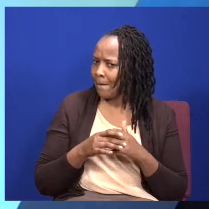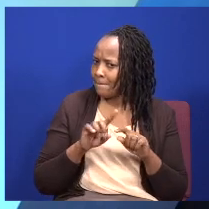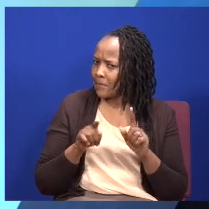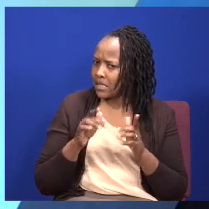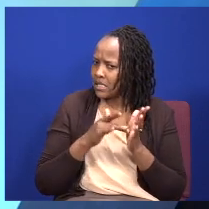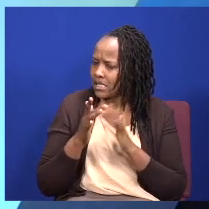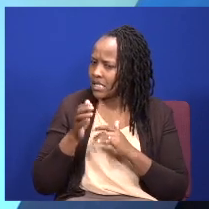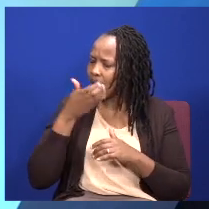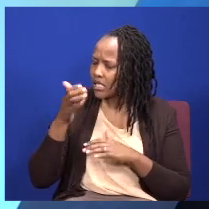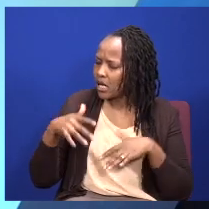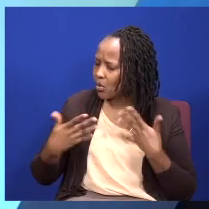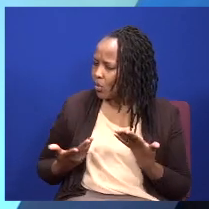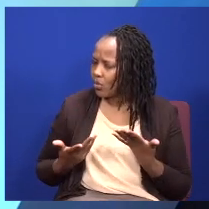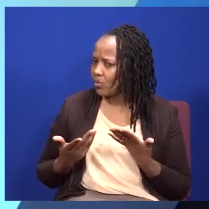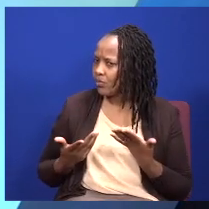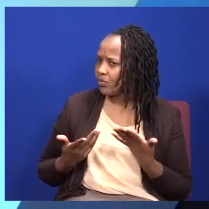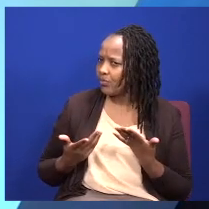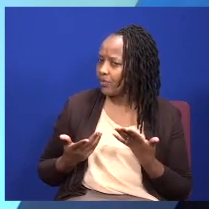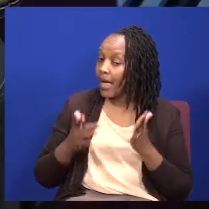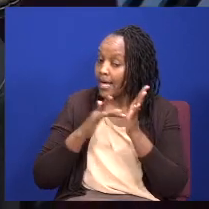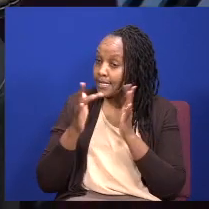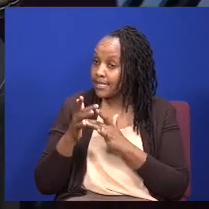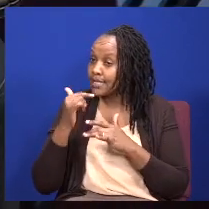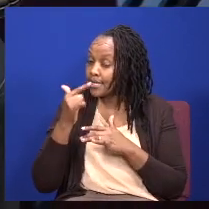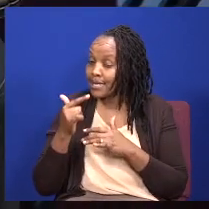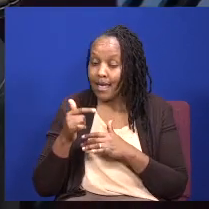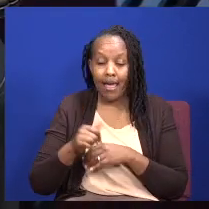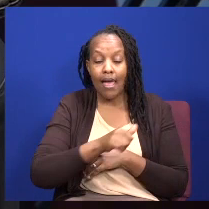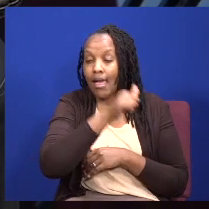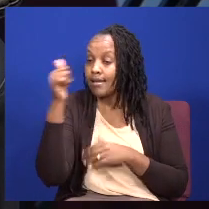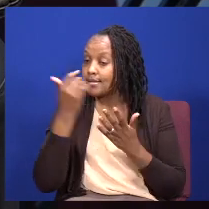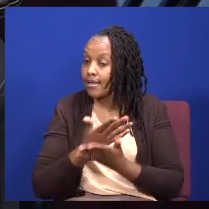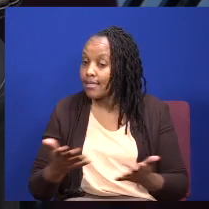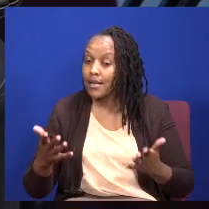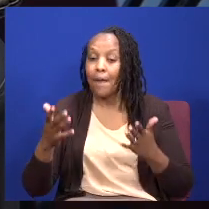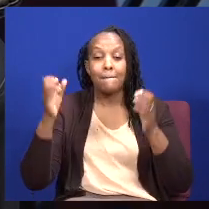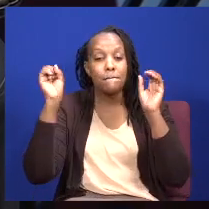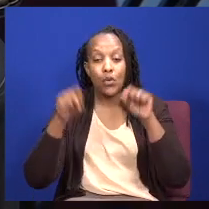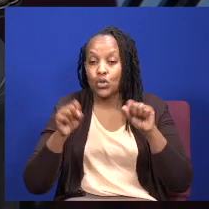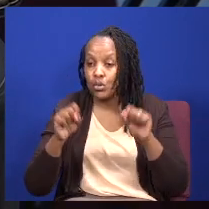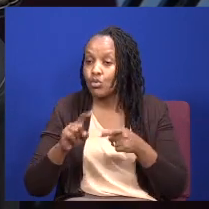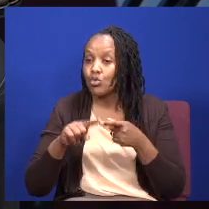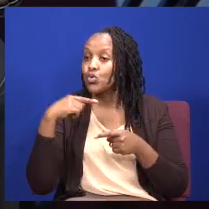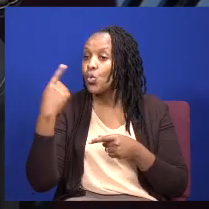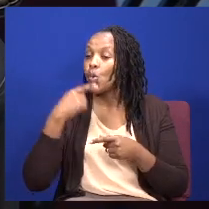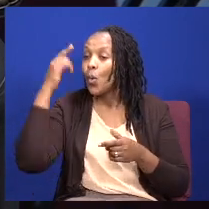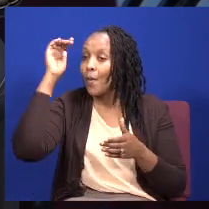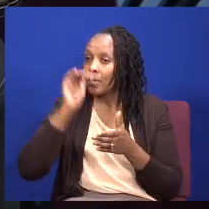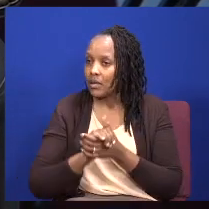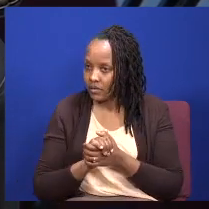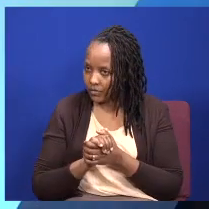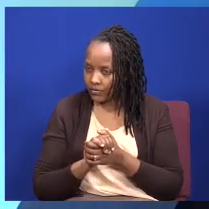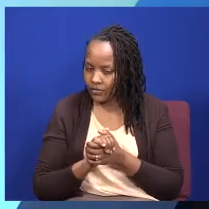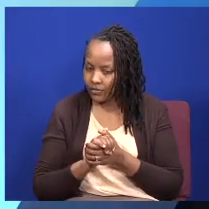Jesus respond to him? What did Jesus tell him? Jesus said, anything is possible for them who believe. And then the father said,